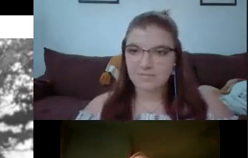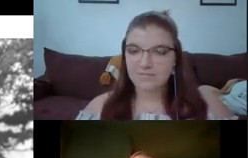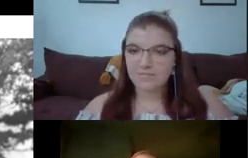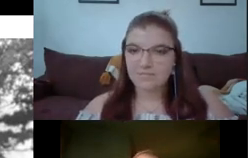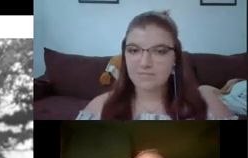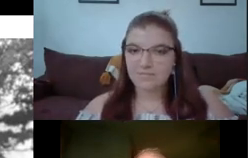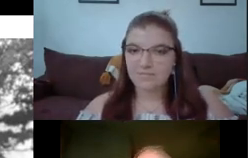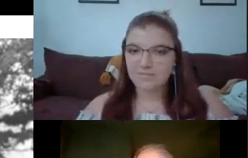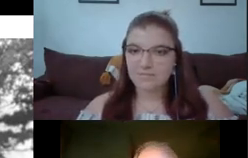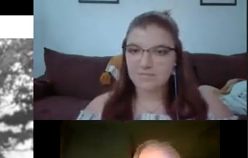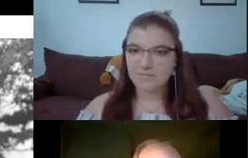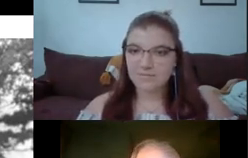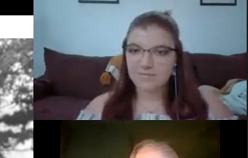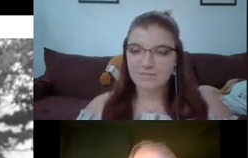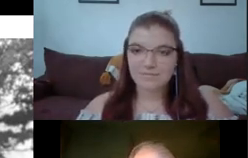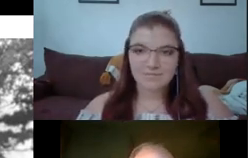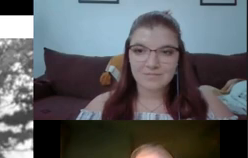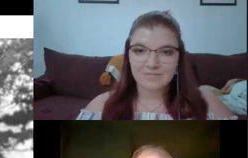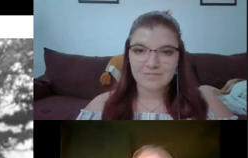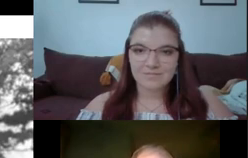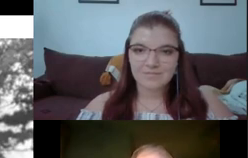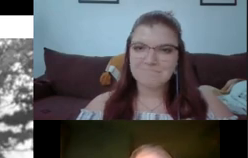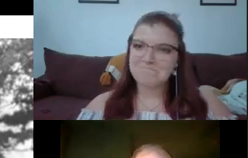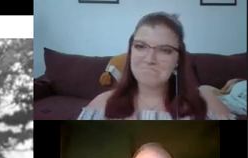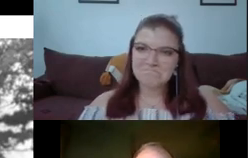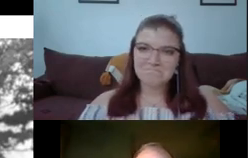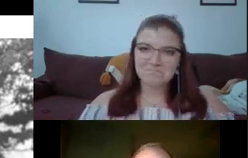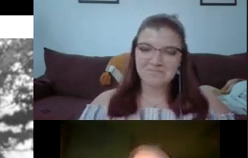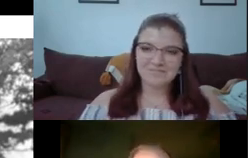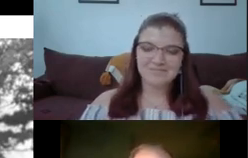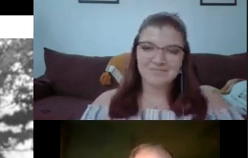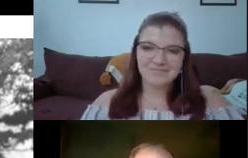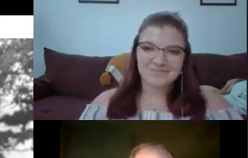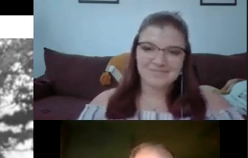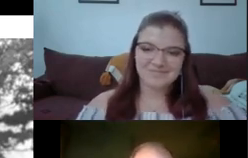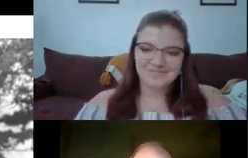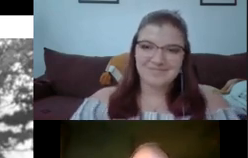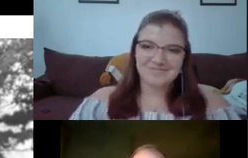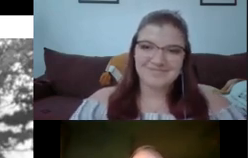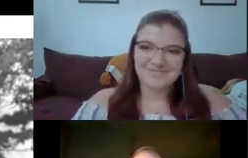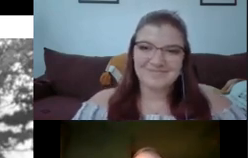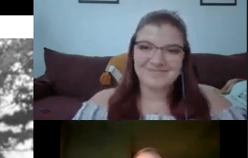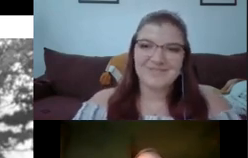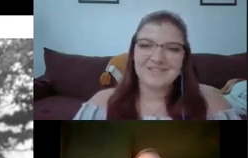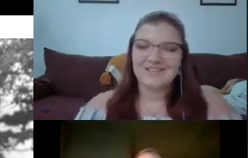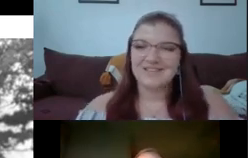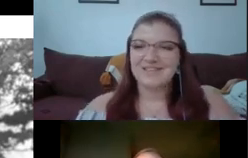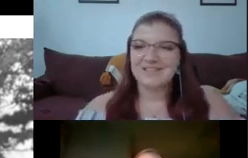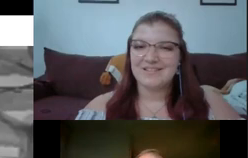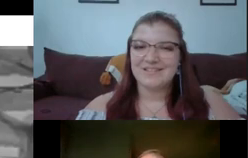to a house where there were men. The world would change after 1970. And